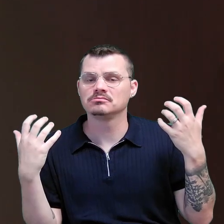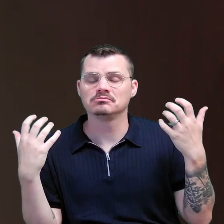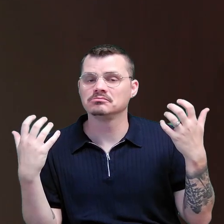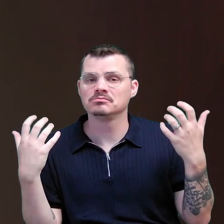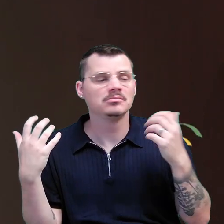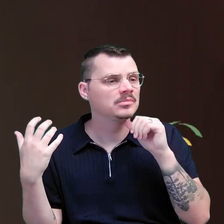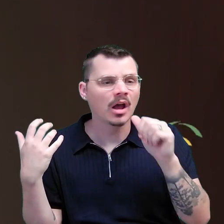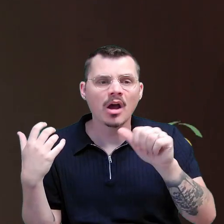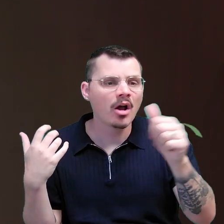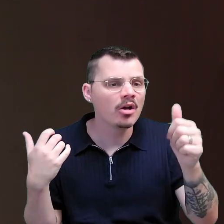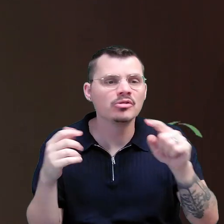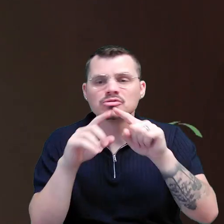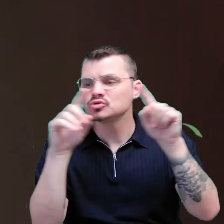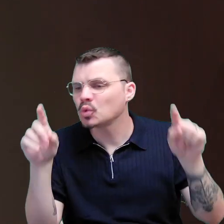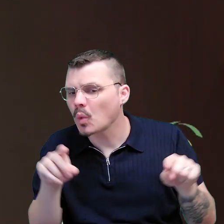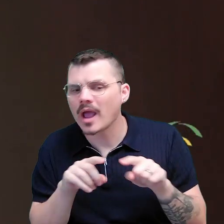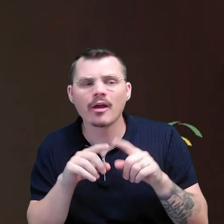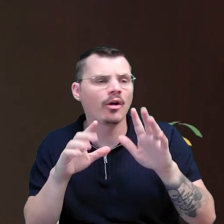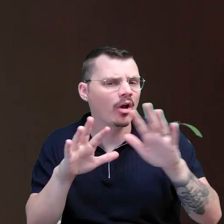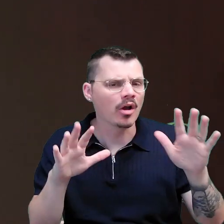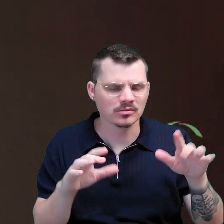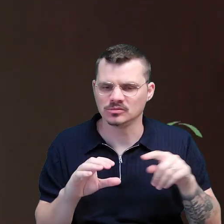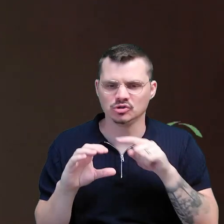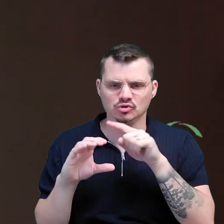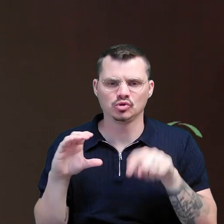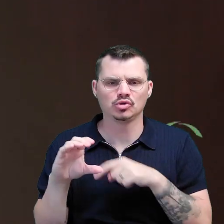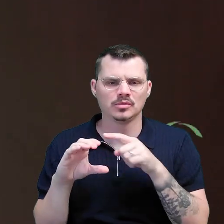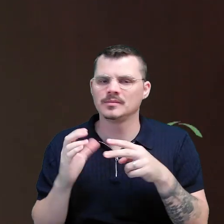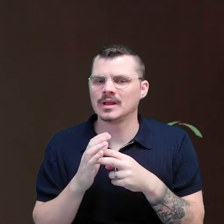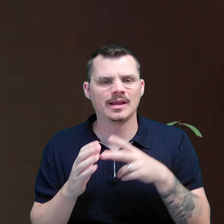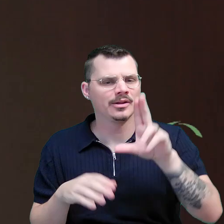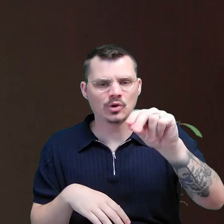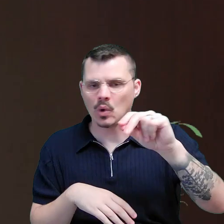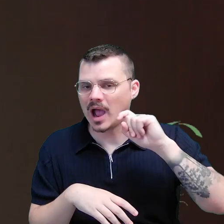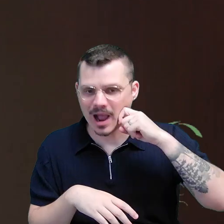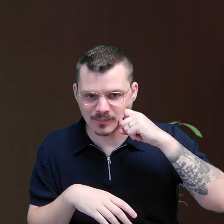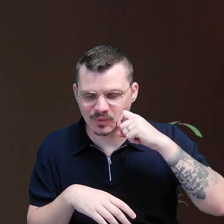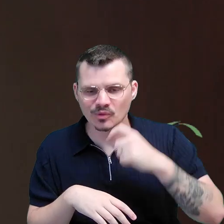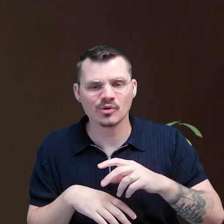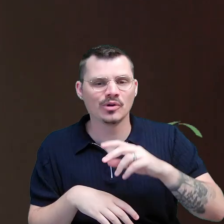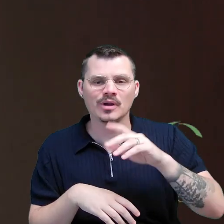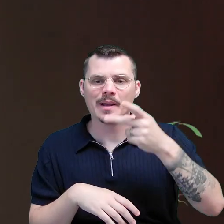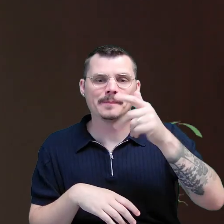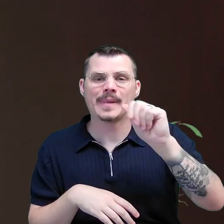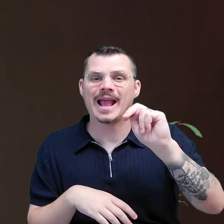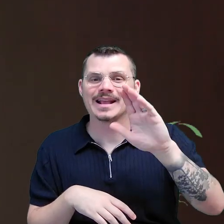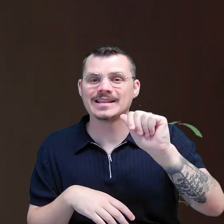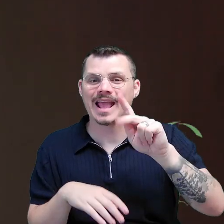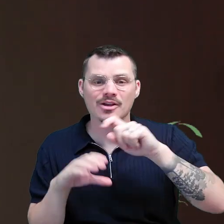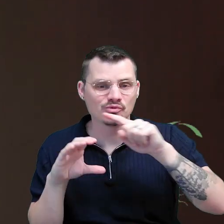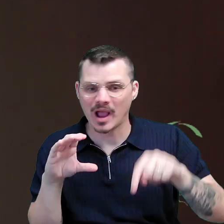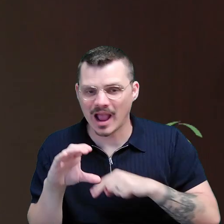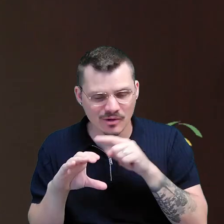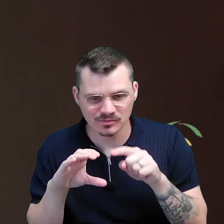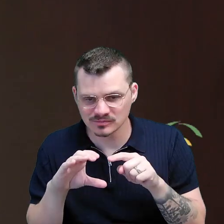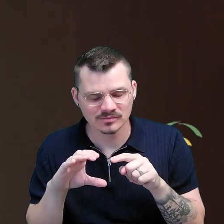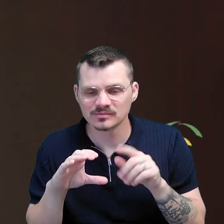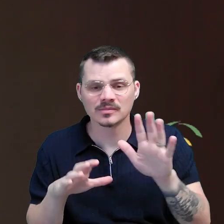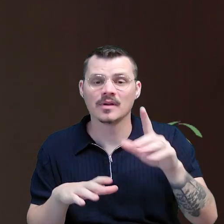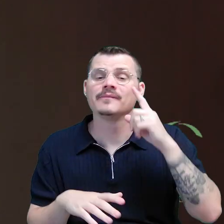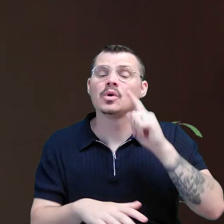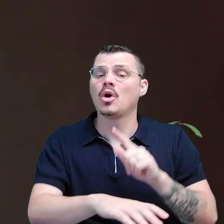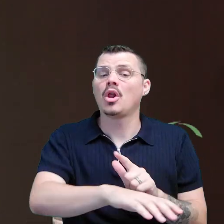No other input. So we're talking no apples, no round pancakes, no, for a long,